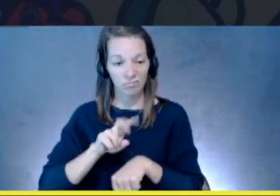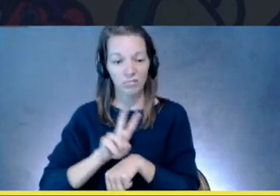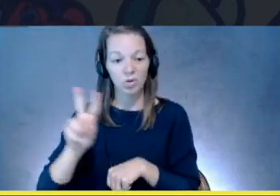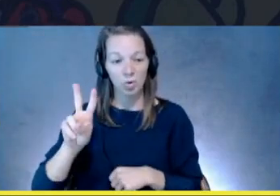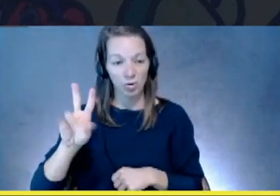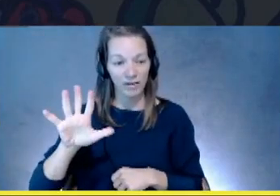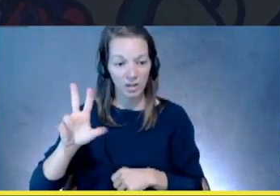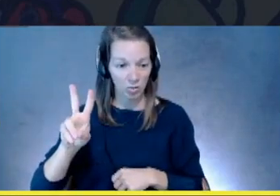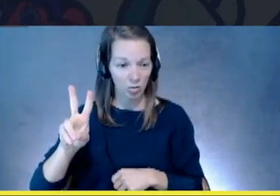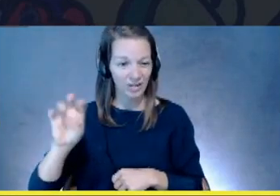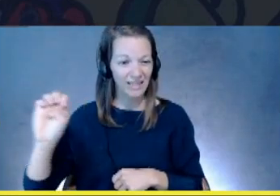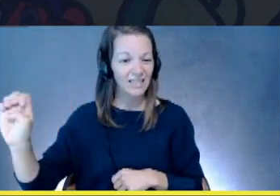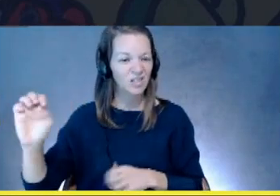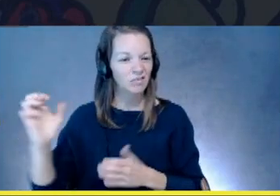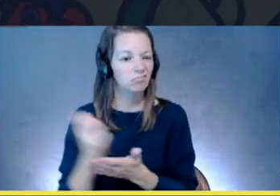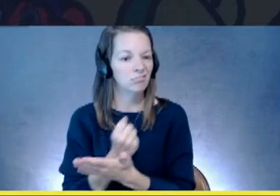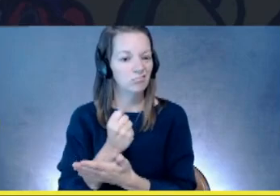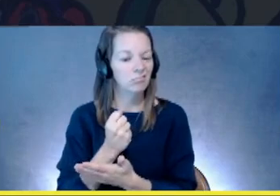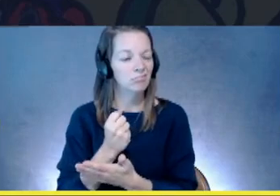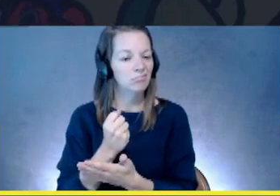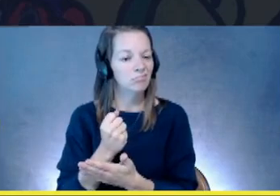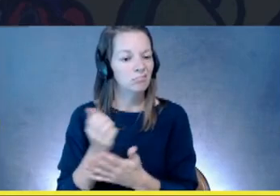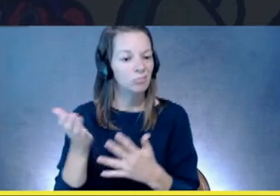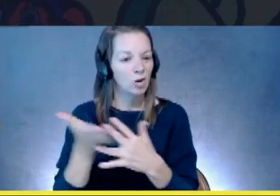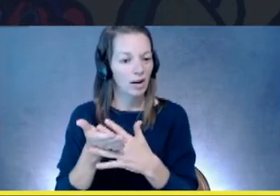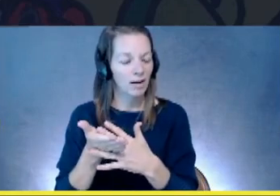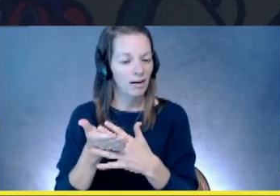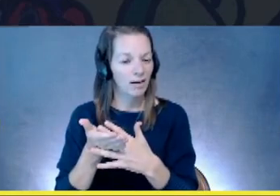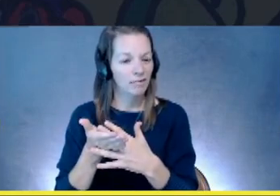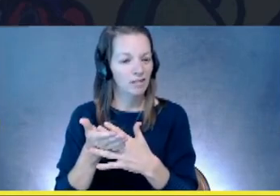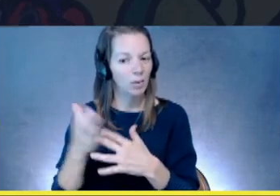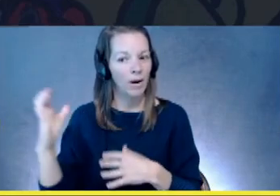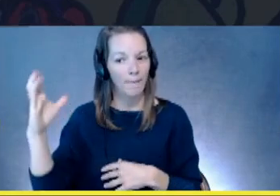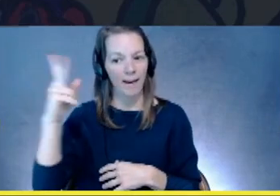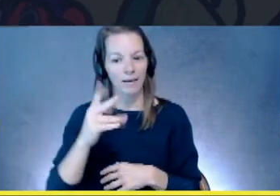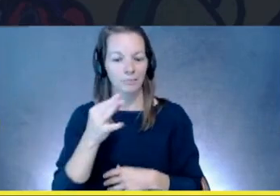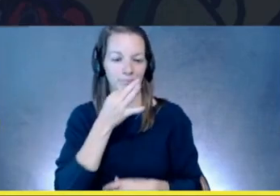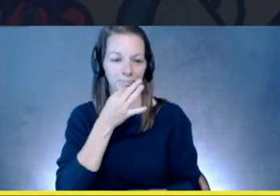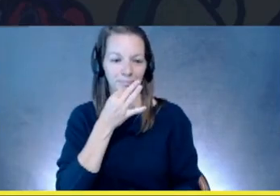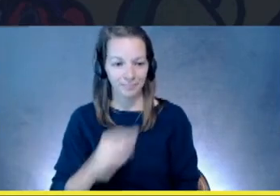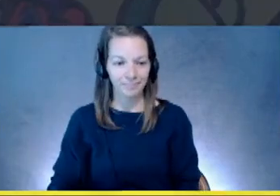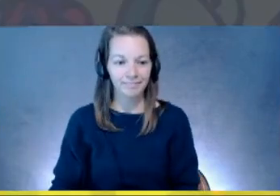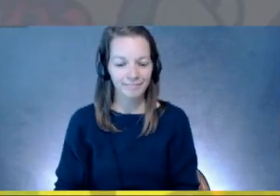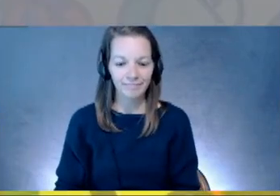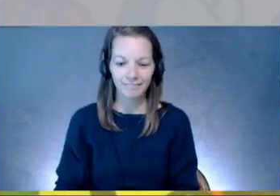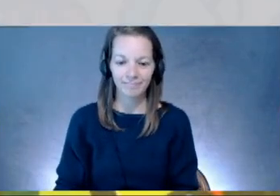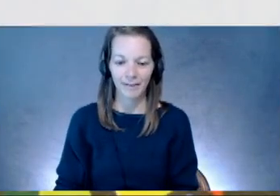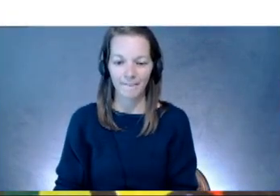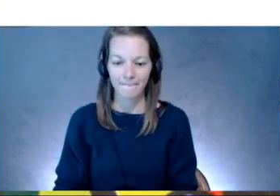And just take a quick breather, and we'll return to the program in just a few minutes. Thank you all.